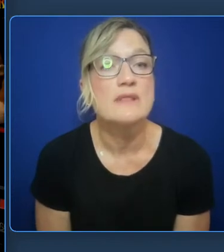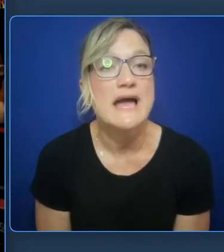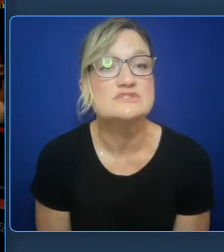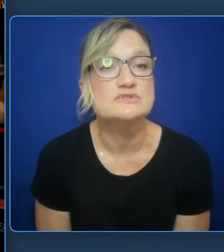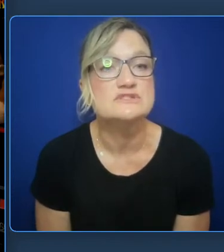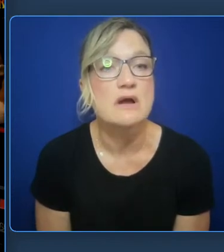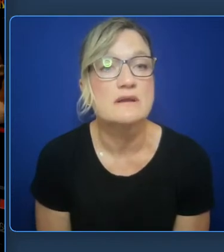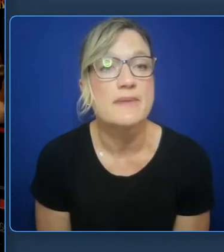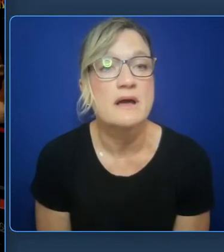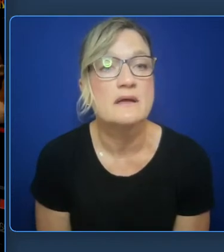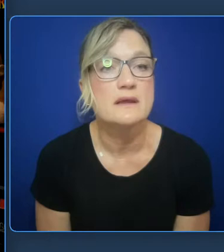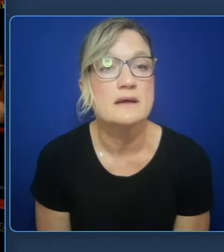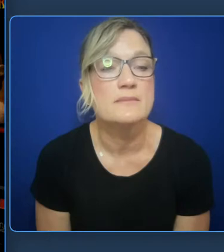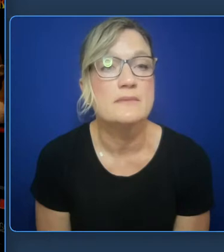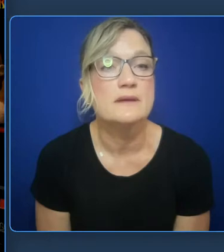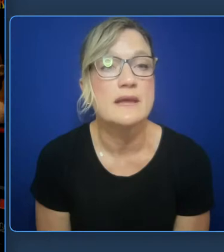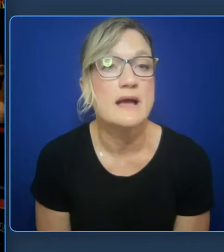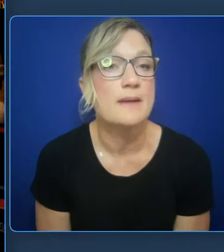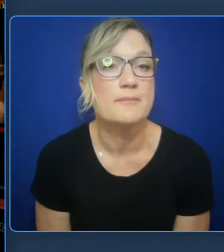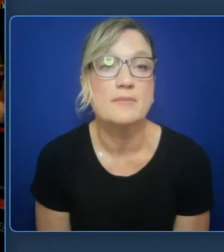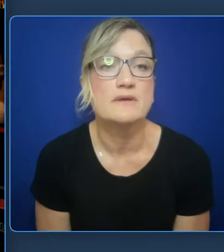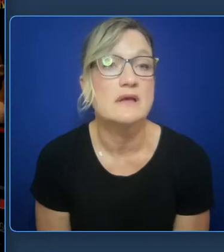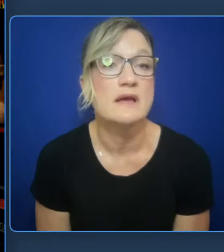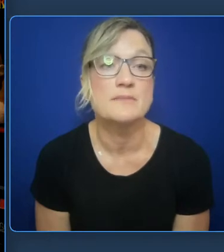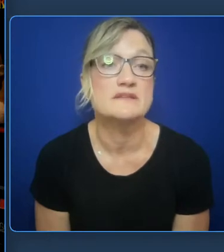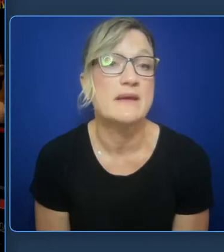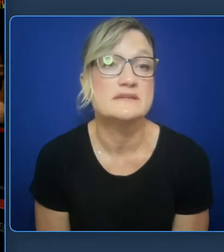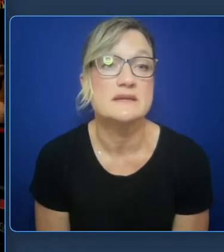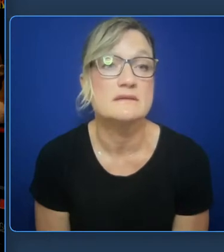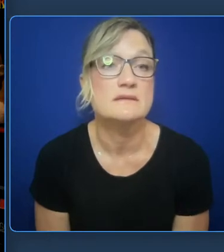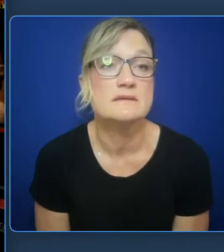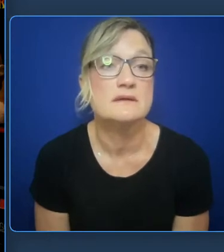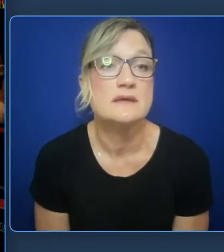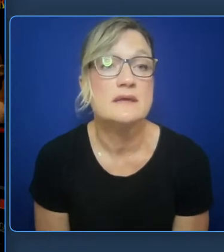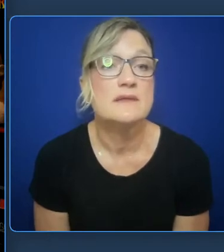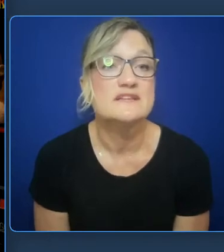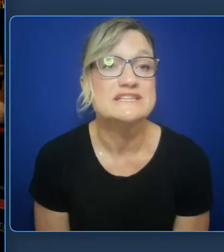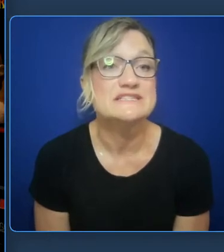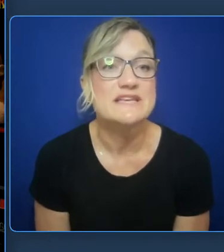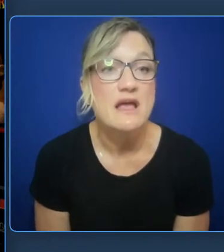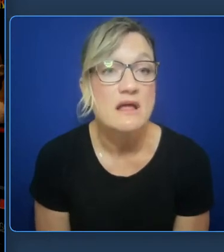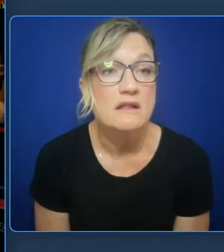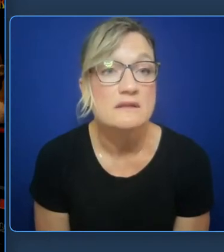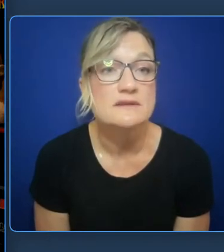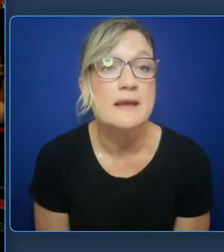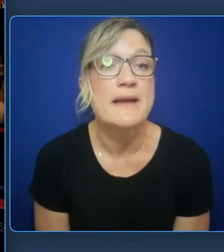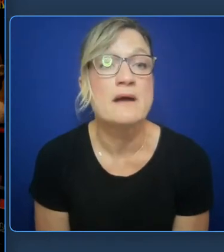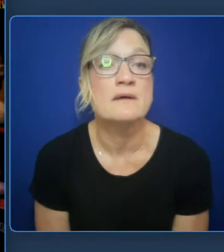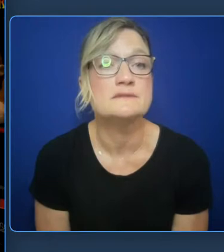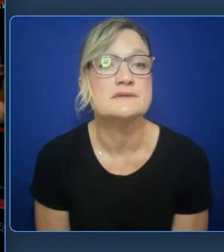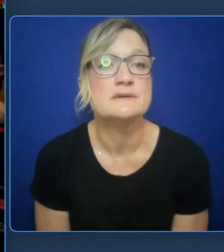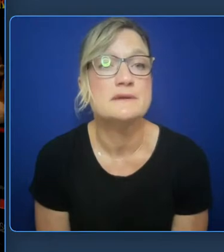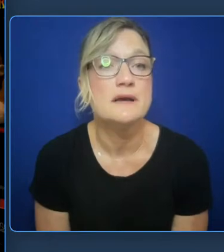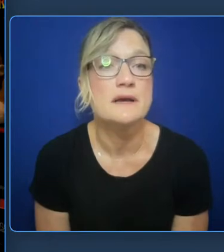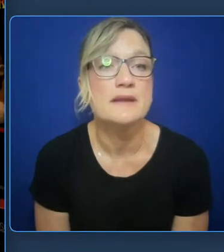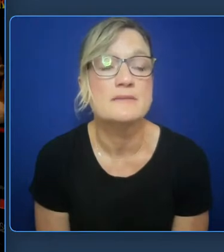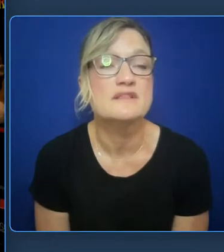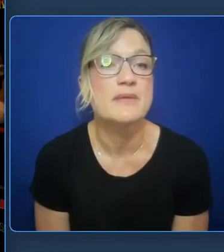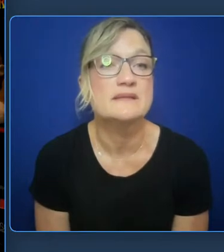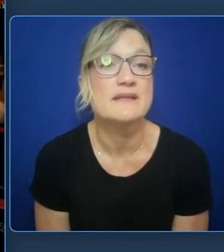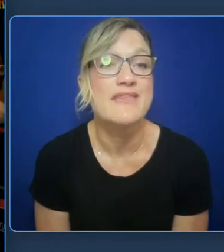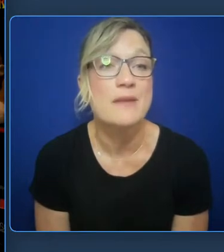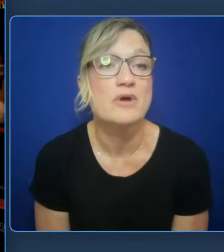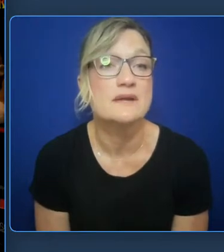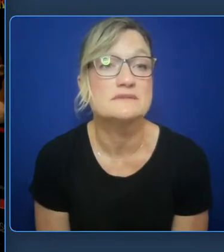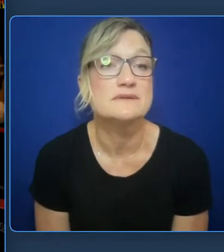The Google Glass you were just talking about. I'm expecting the TCL to come out, and